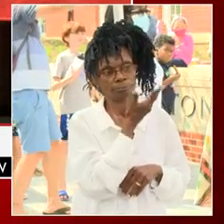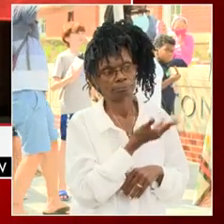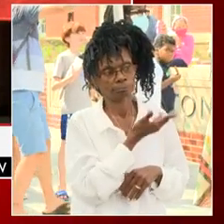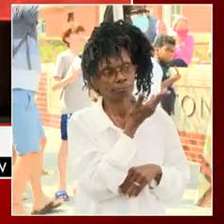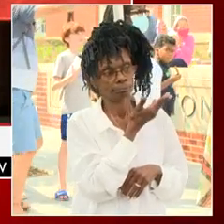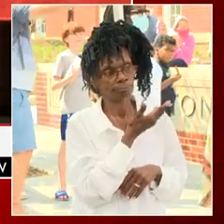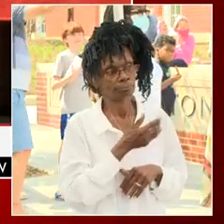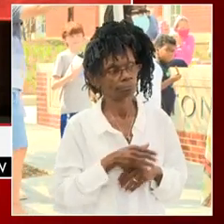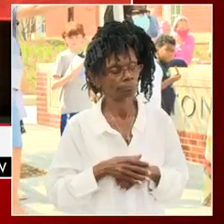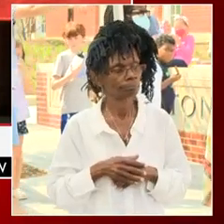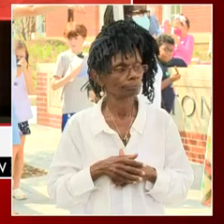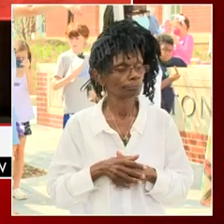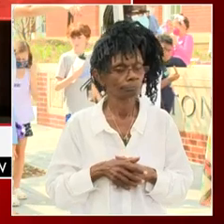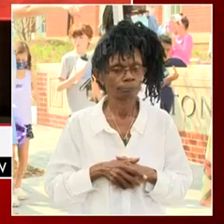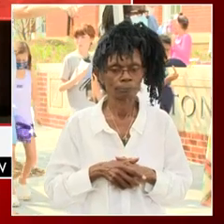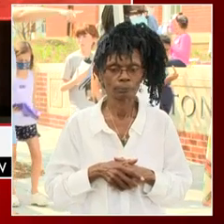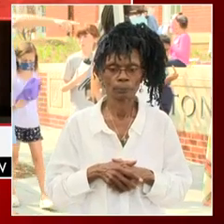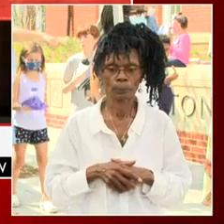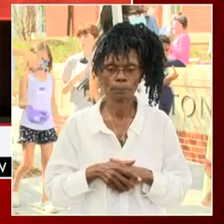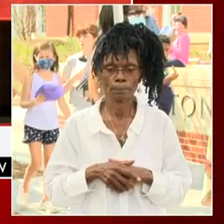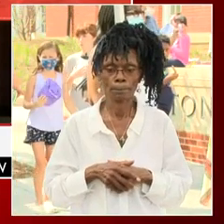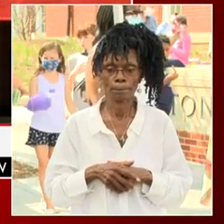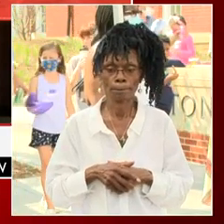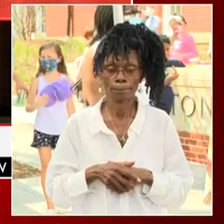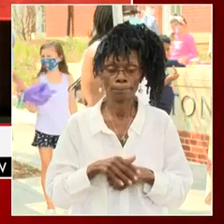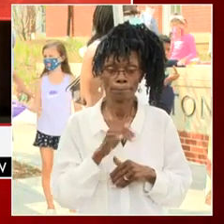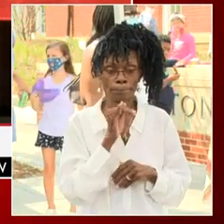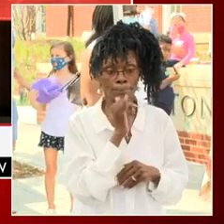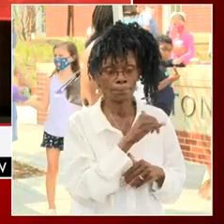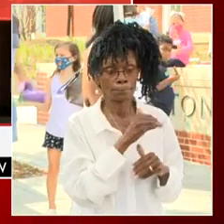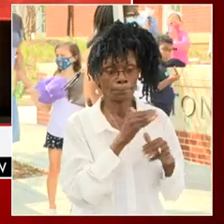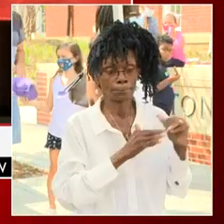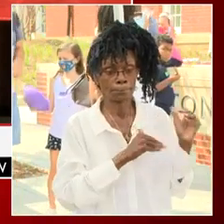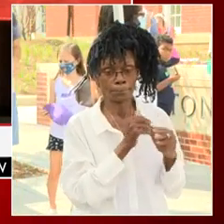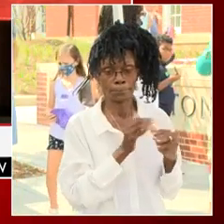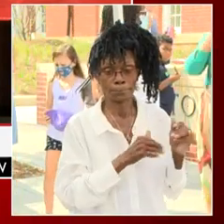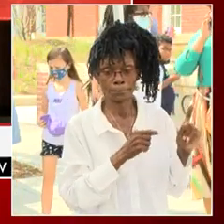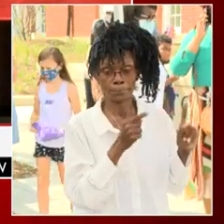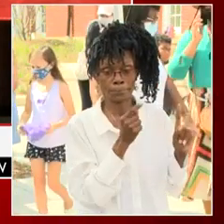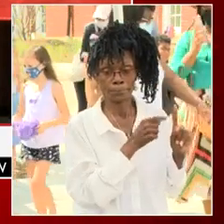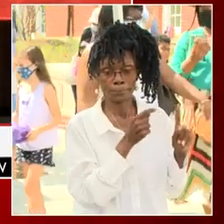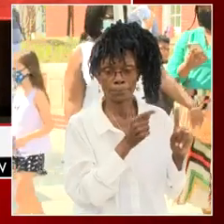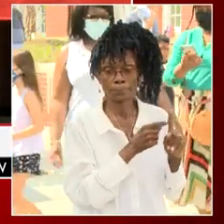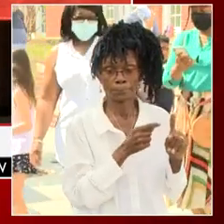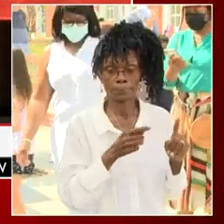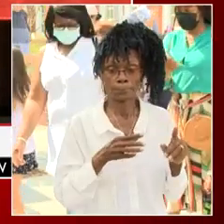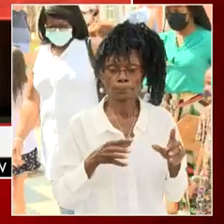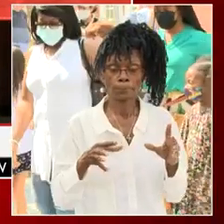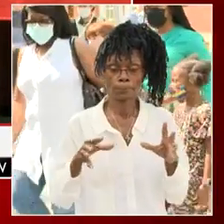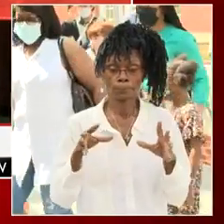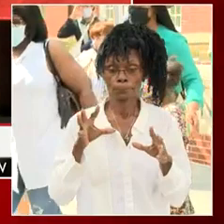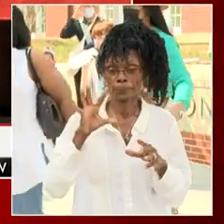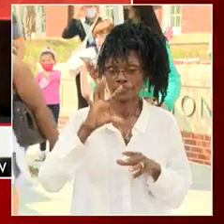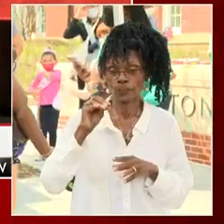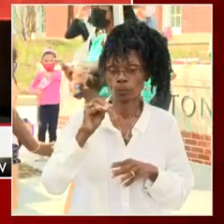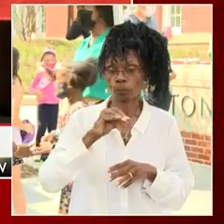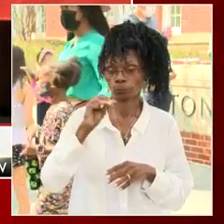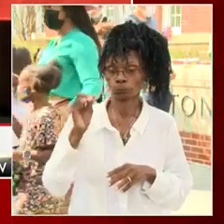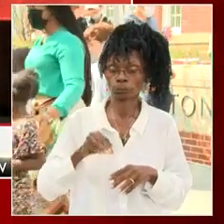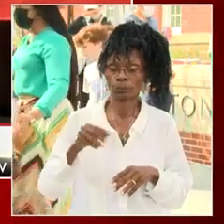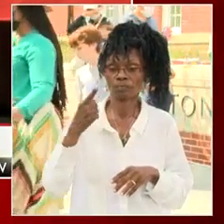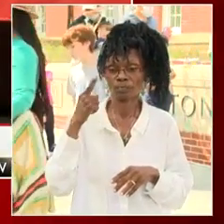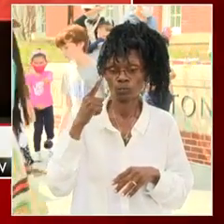This glorious upgrade provides us 50% more space for our learning community, and we can't wait